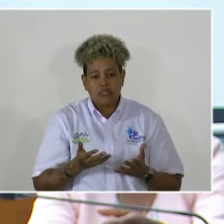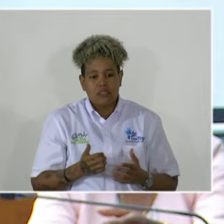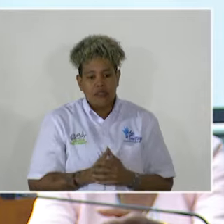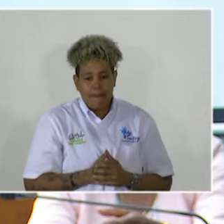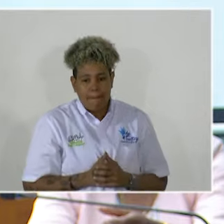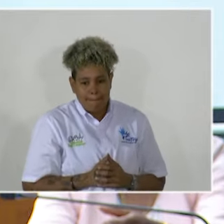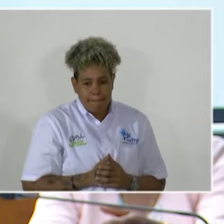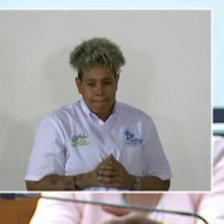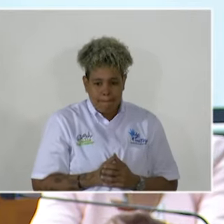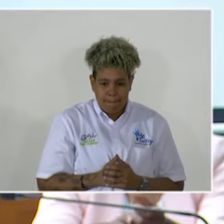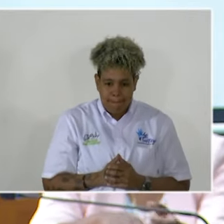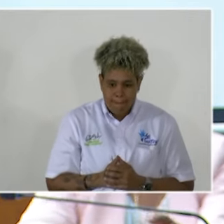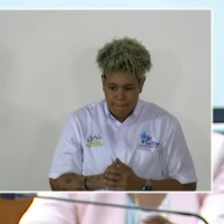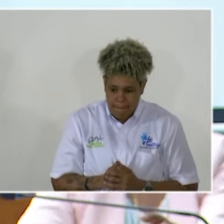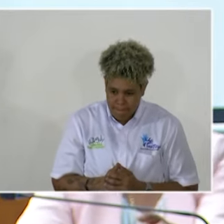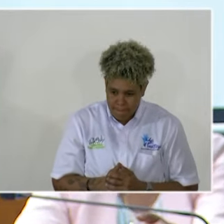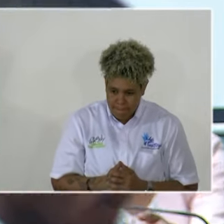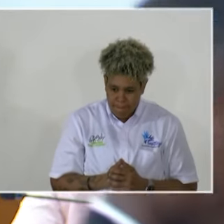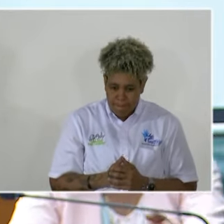for Children Trust Fund